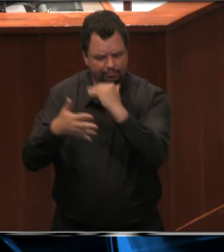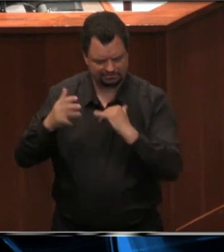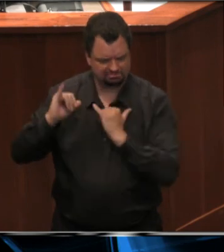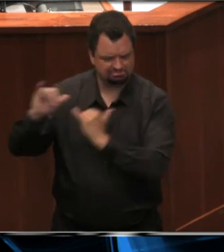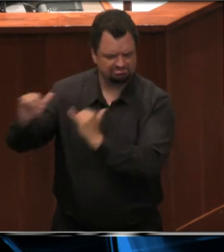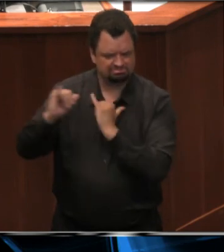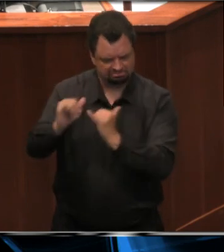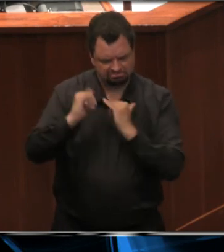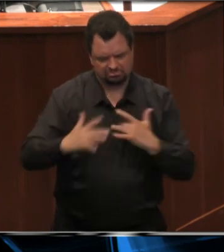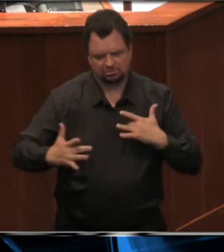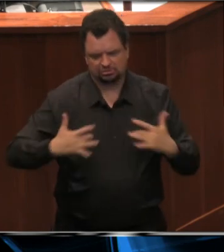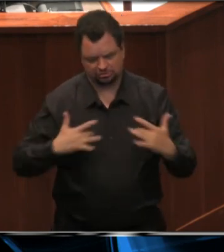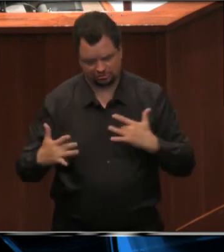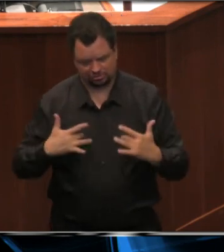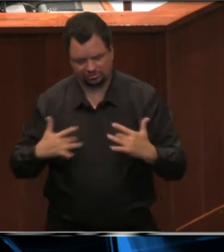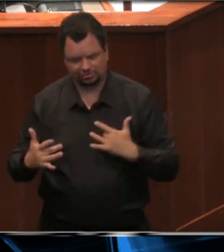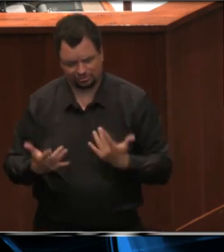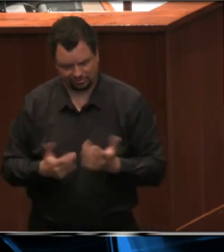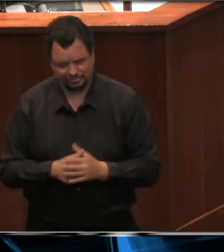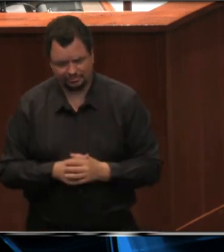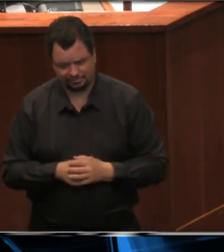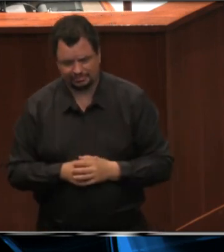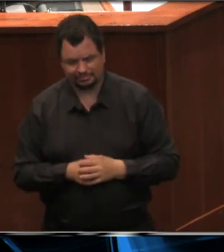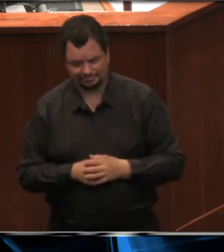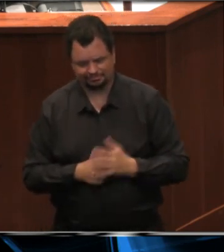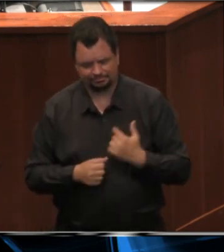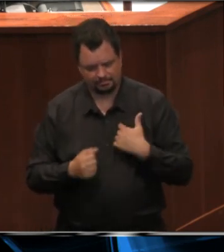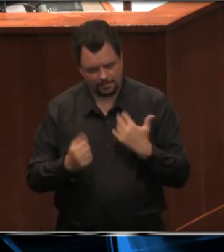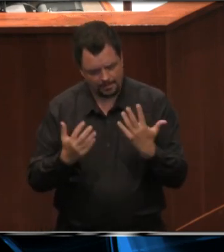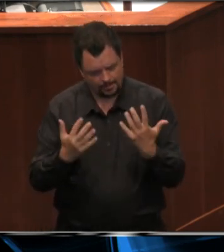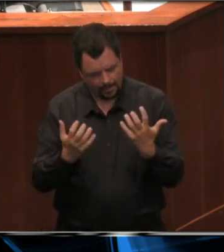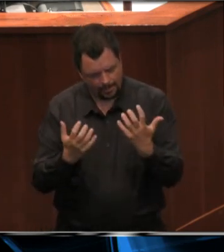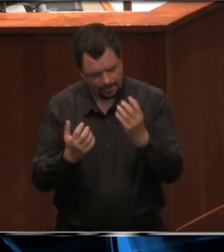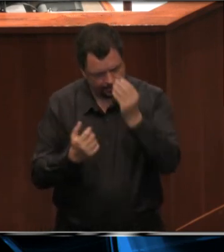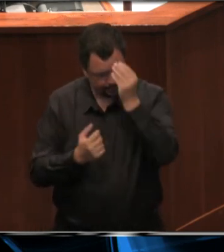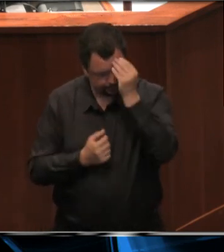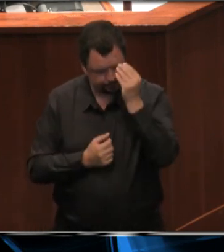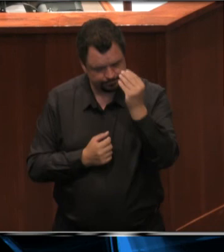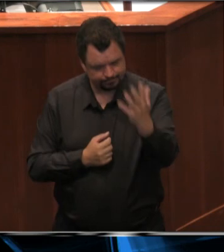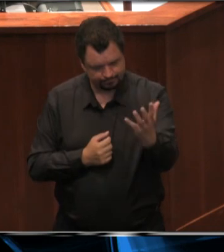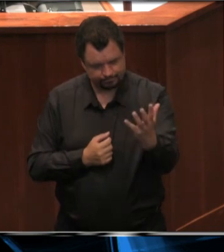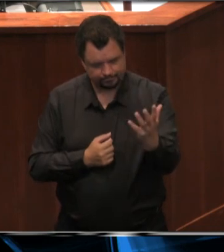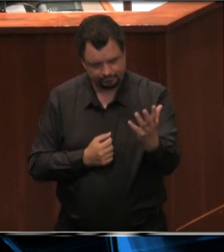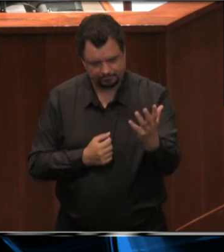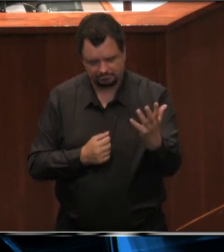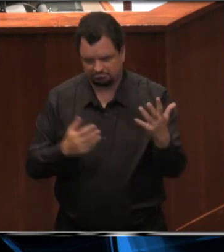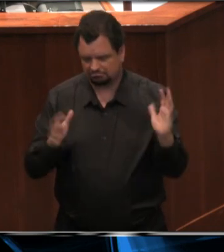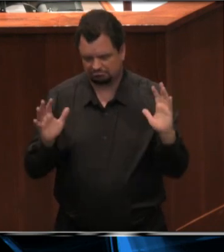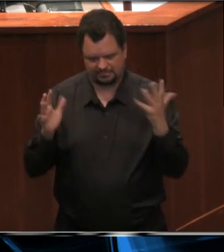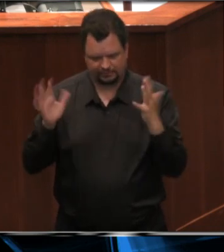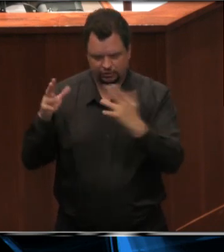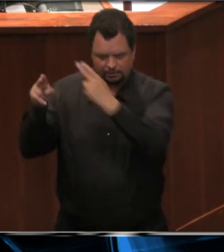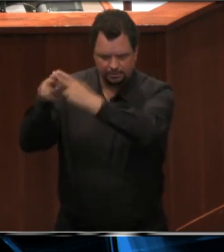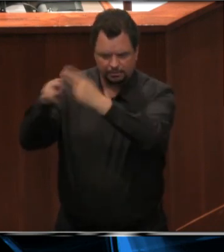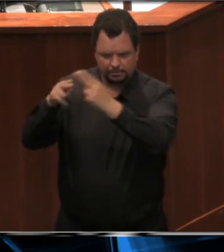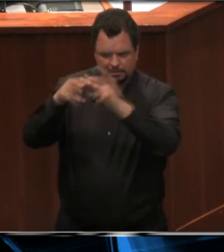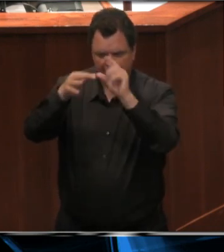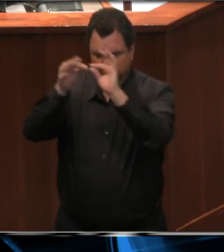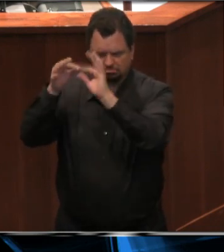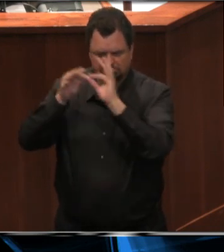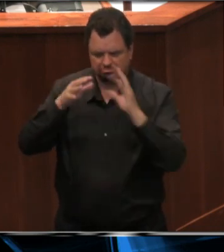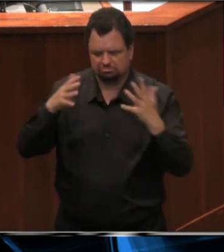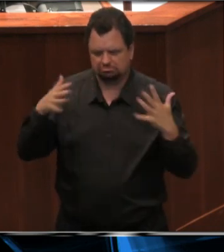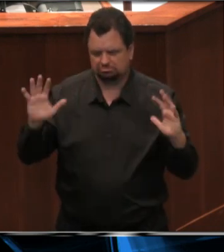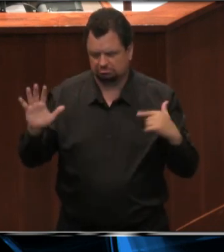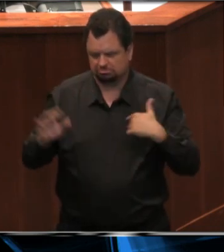so I would forego my comments at this time, but I thank you for listening. Thank you. Do we have